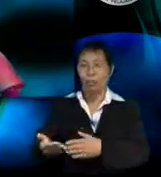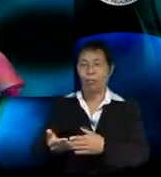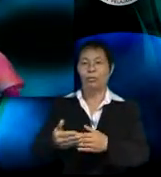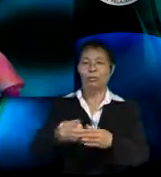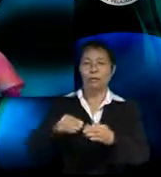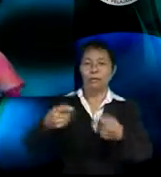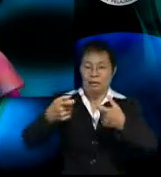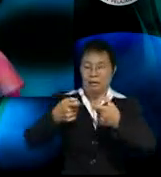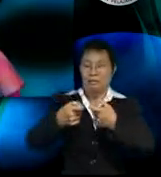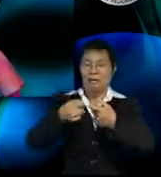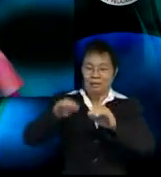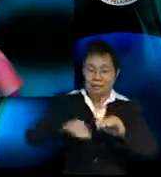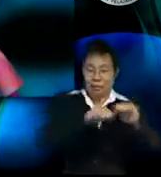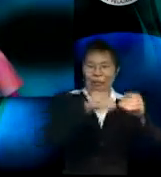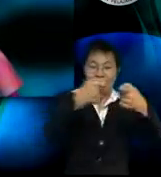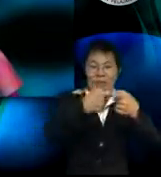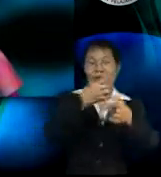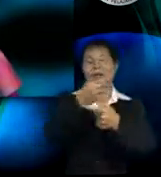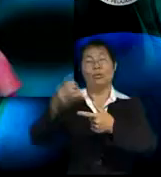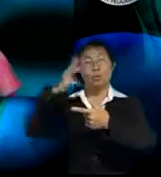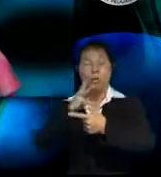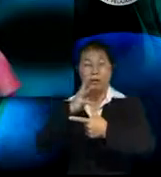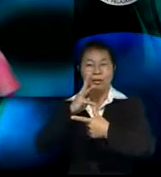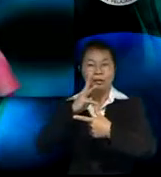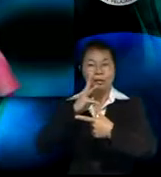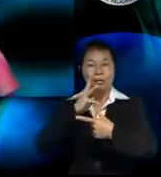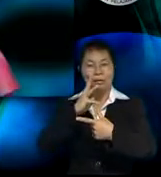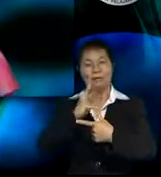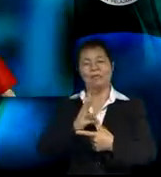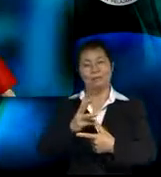electricity either when it is molten or in an aqueous solution.